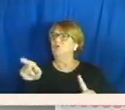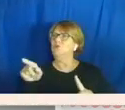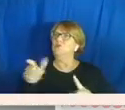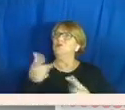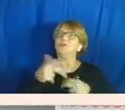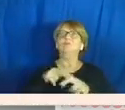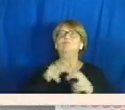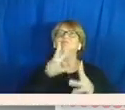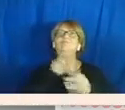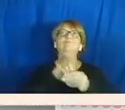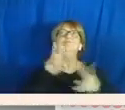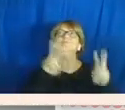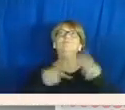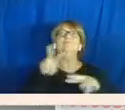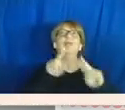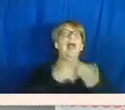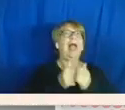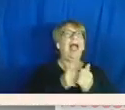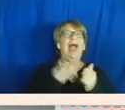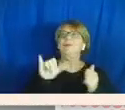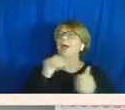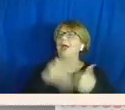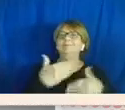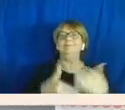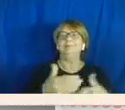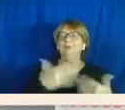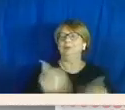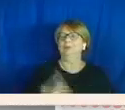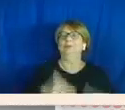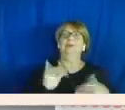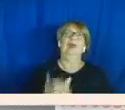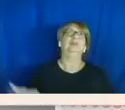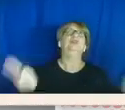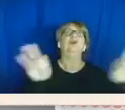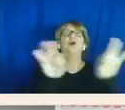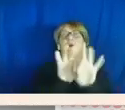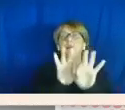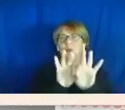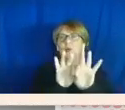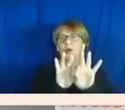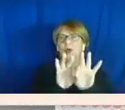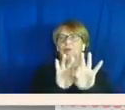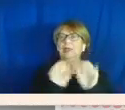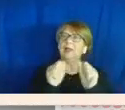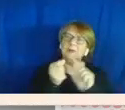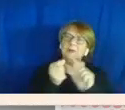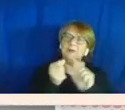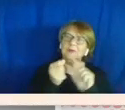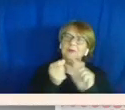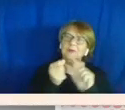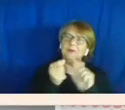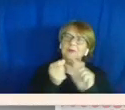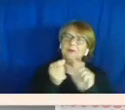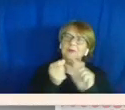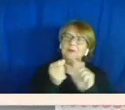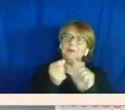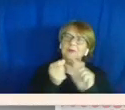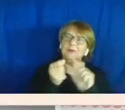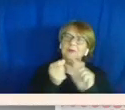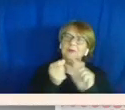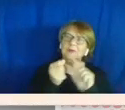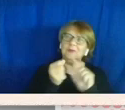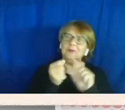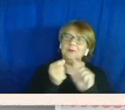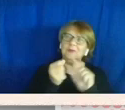did that play out? I mean, that is just so important. And can you just expand on that a little bit? There are two kinds of